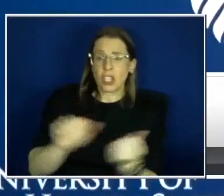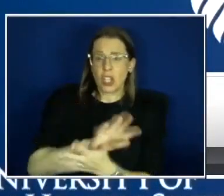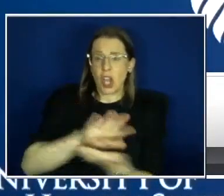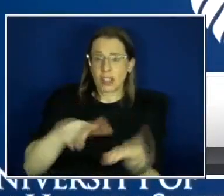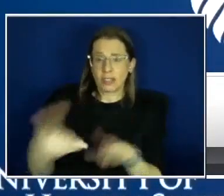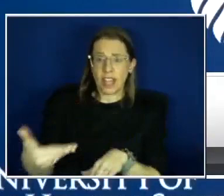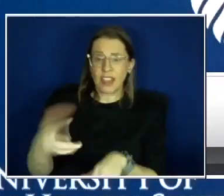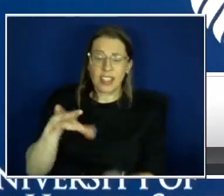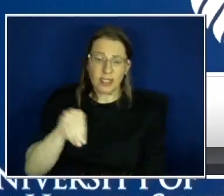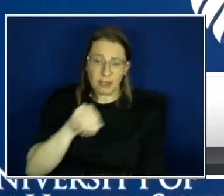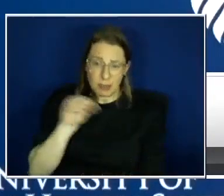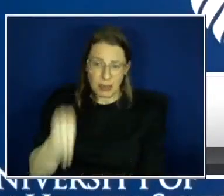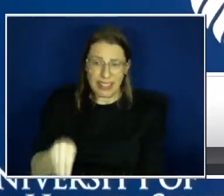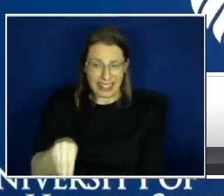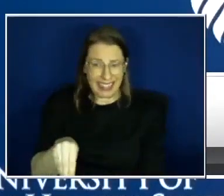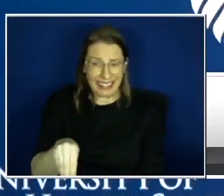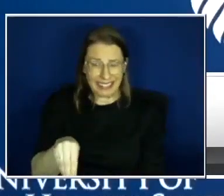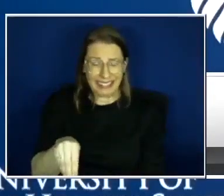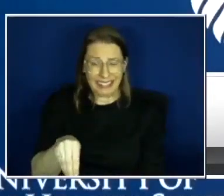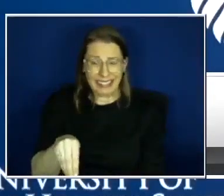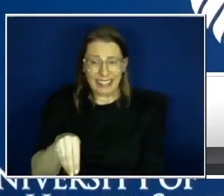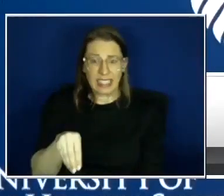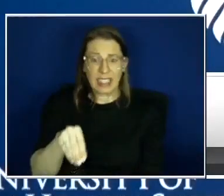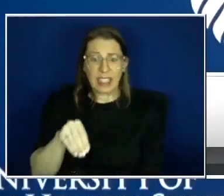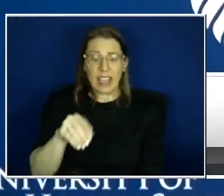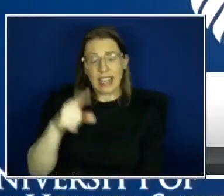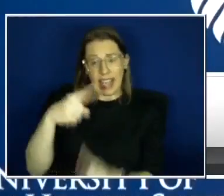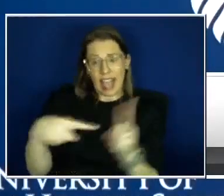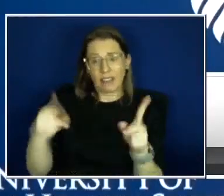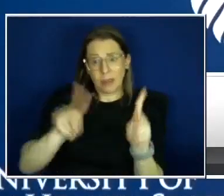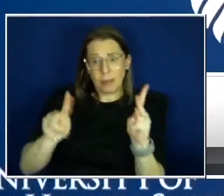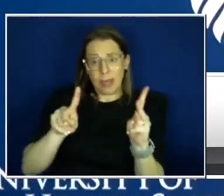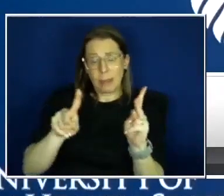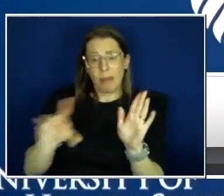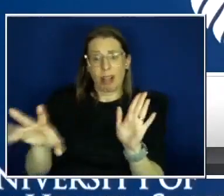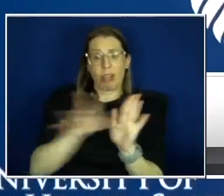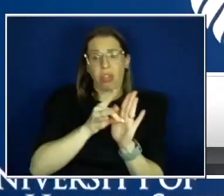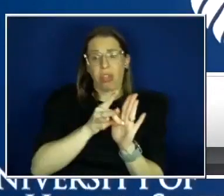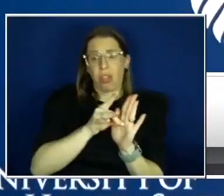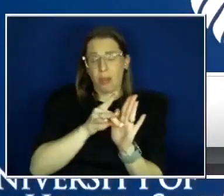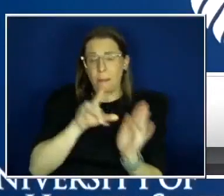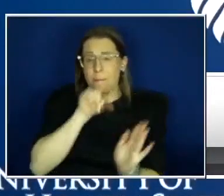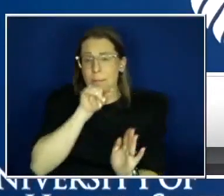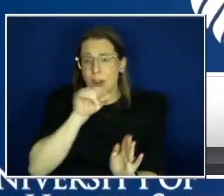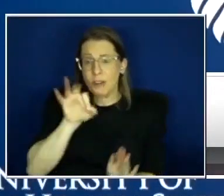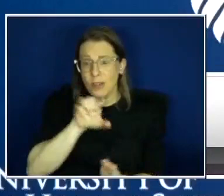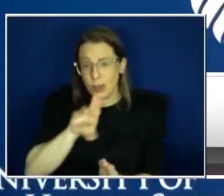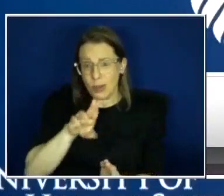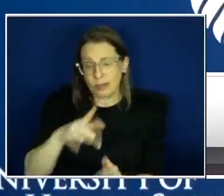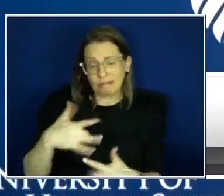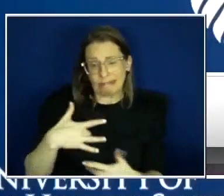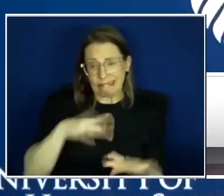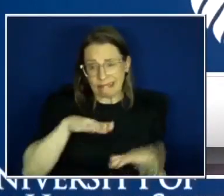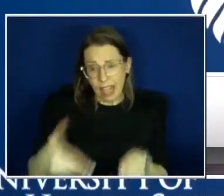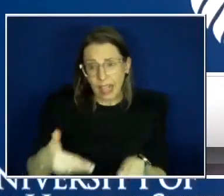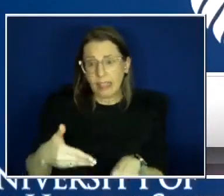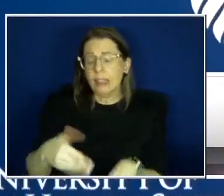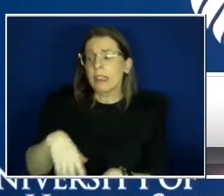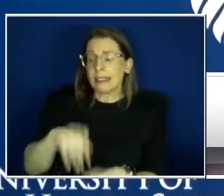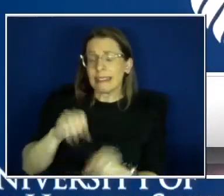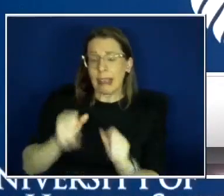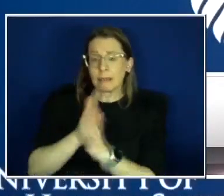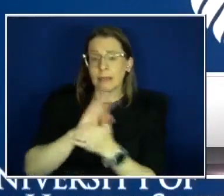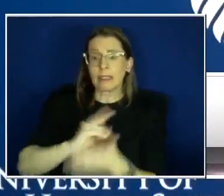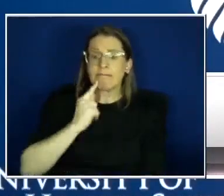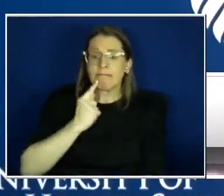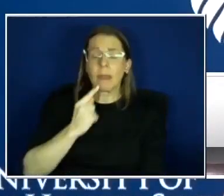mark. So half the people that get it have seemed to die. So it can be very serious. But luckily, we do have antivirals